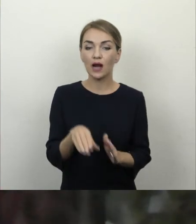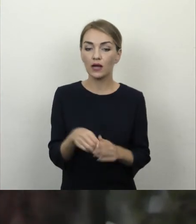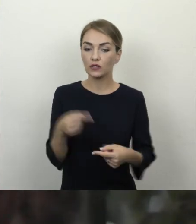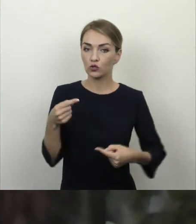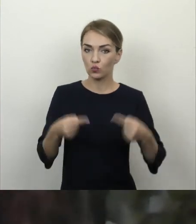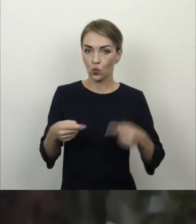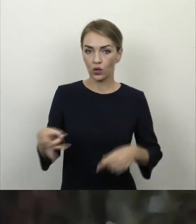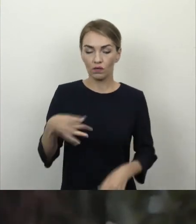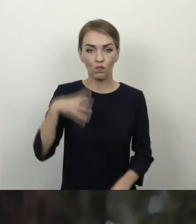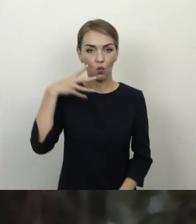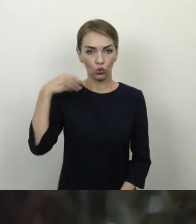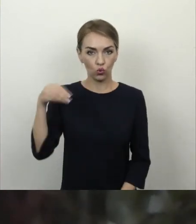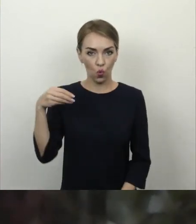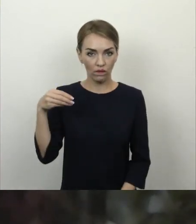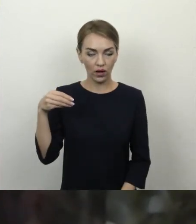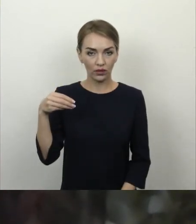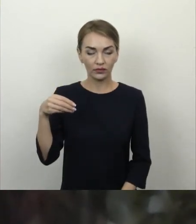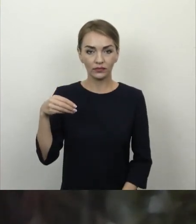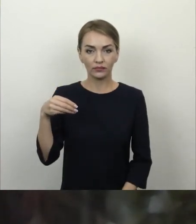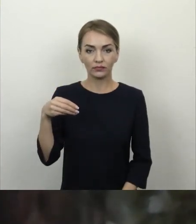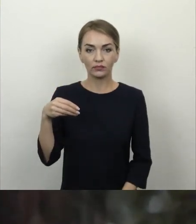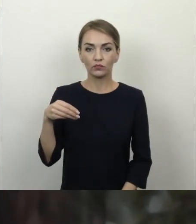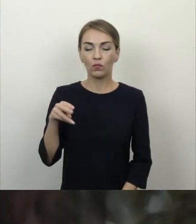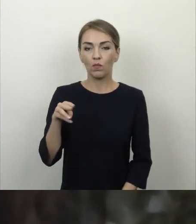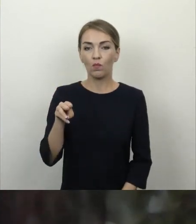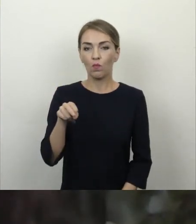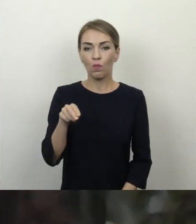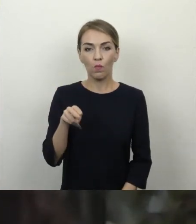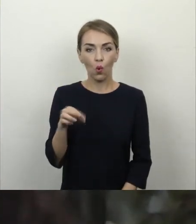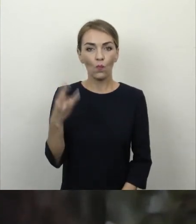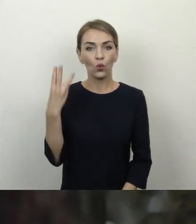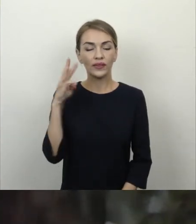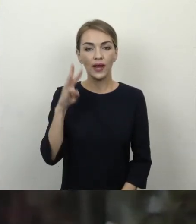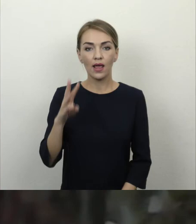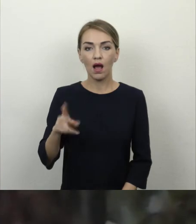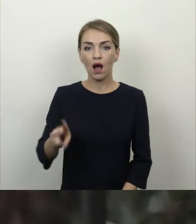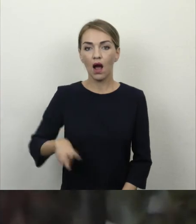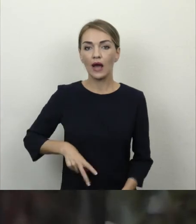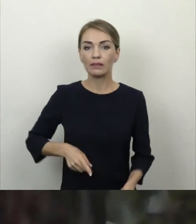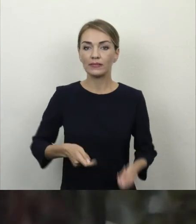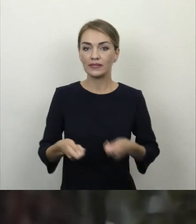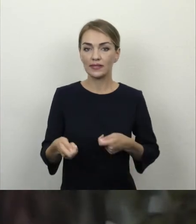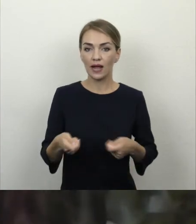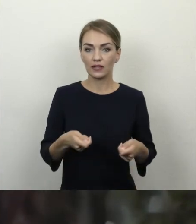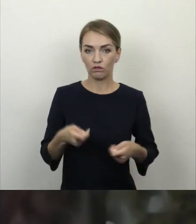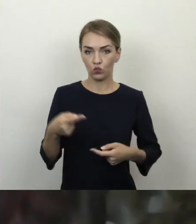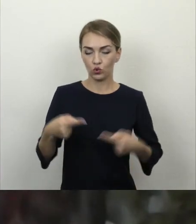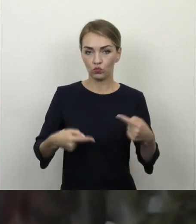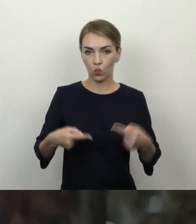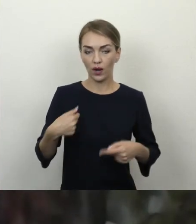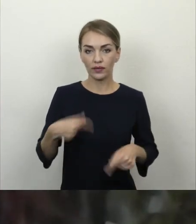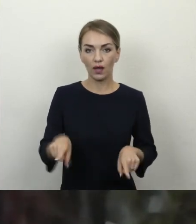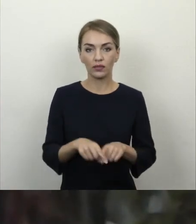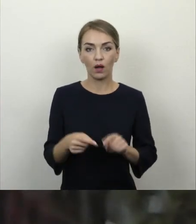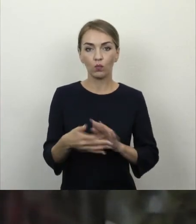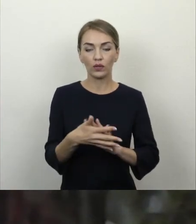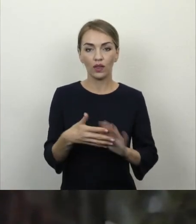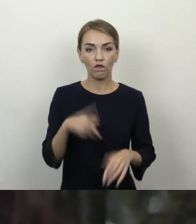election disputes, I'd like to say that in Moldova, we see administrative